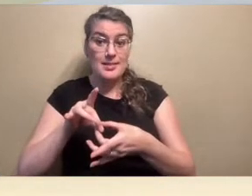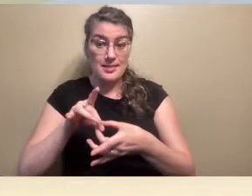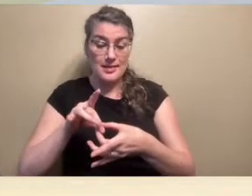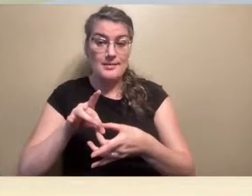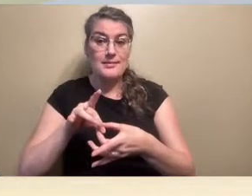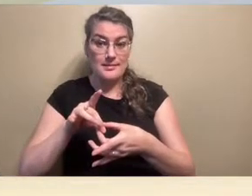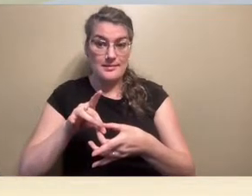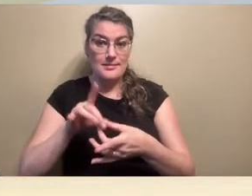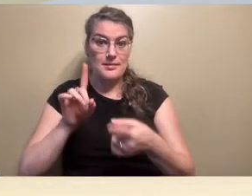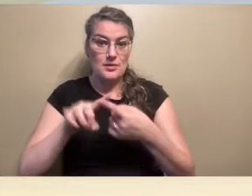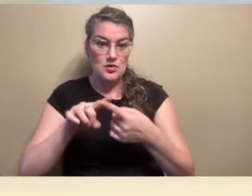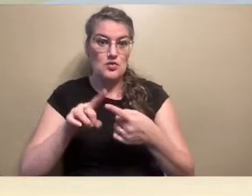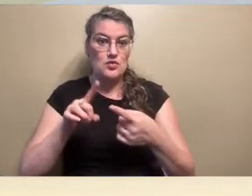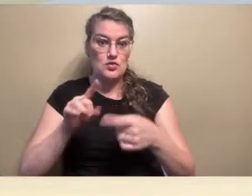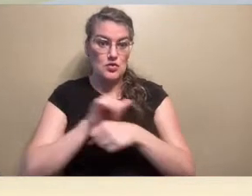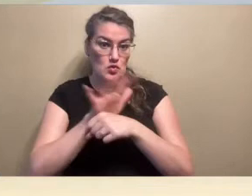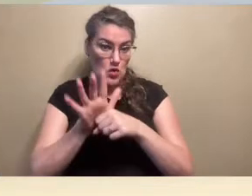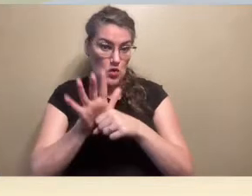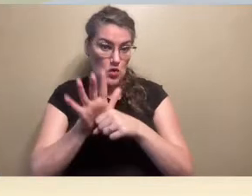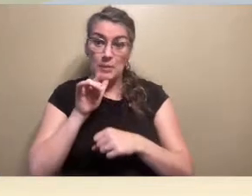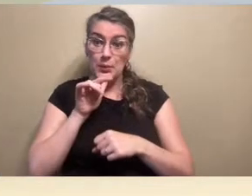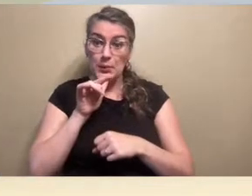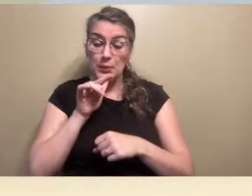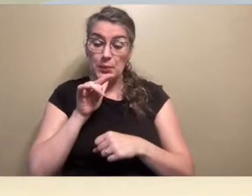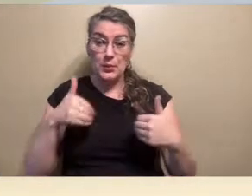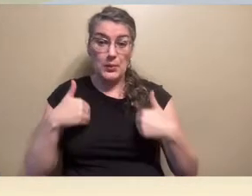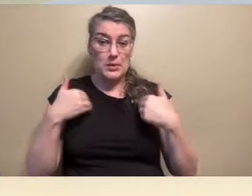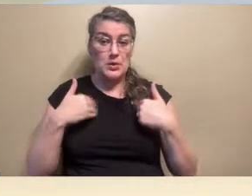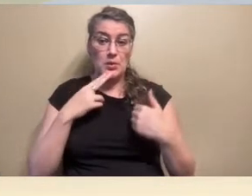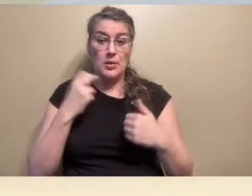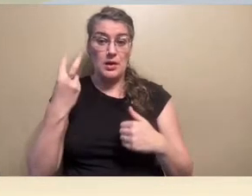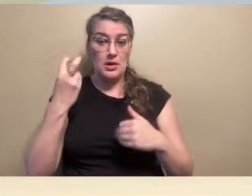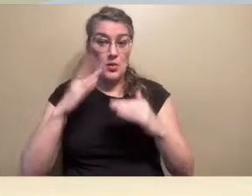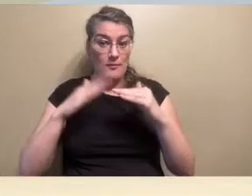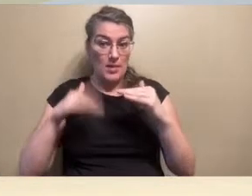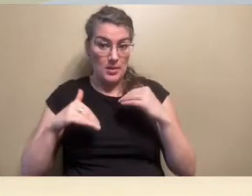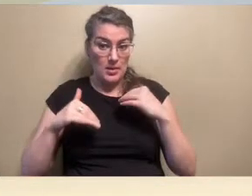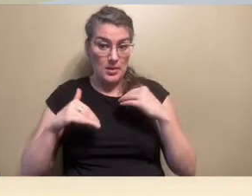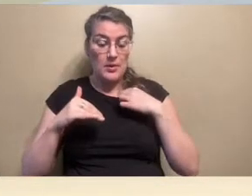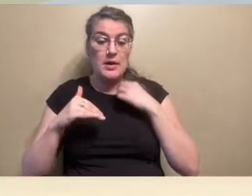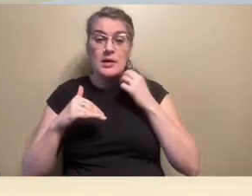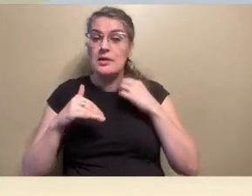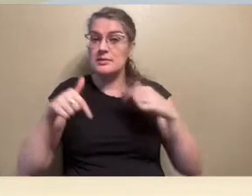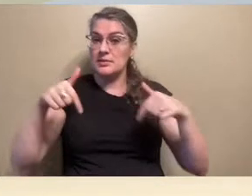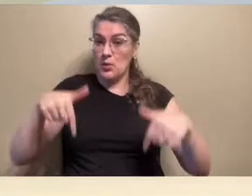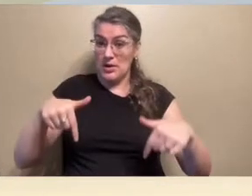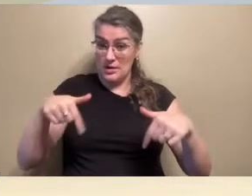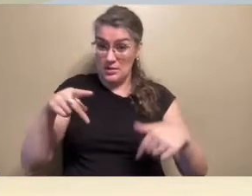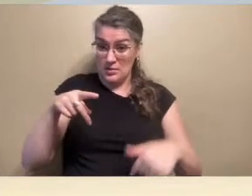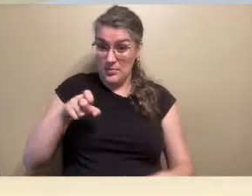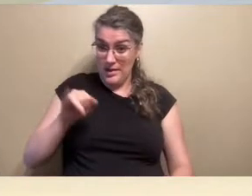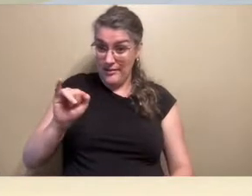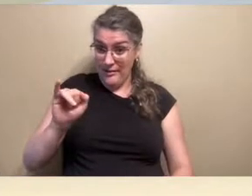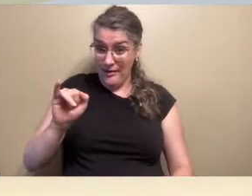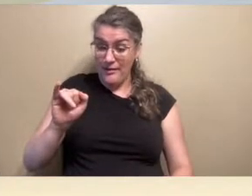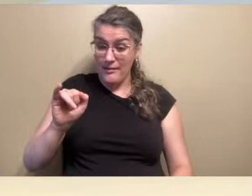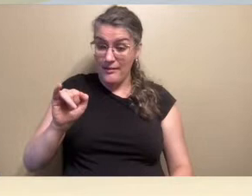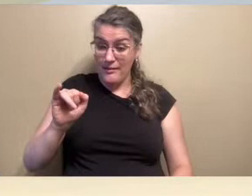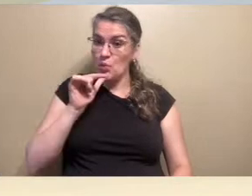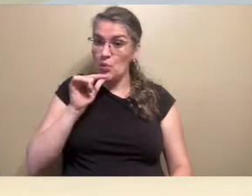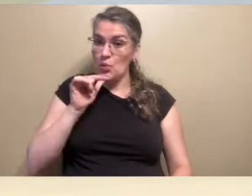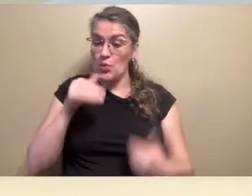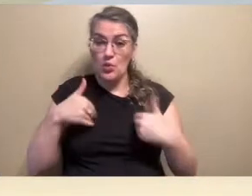How many cases of the Delta variant have we had in PEI, and how concerned are you of